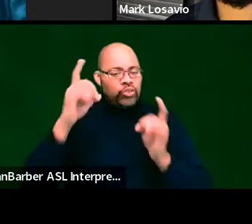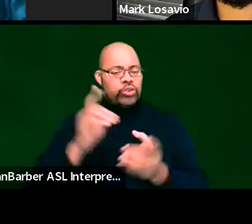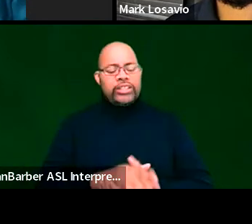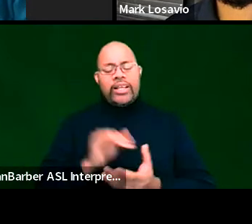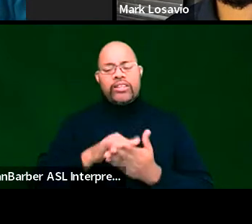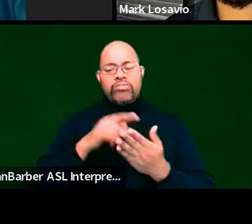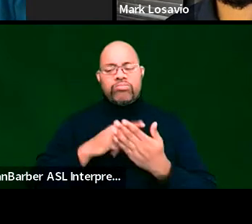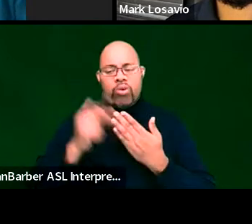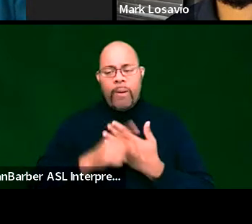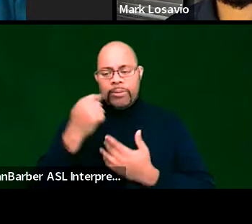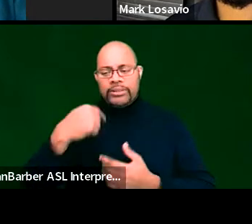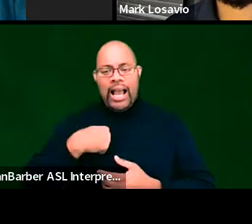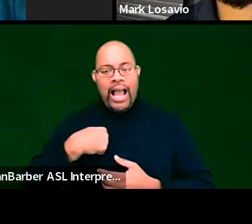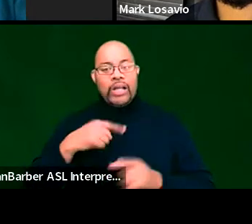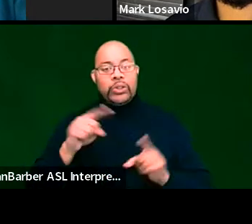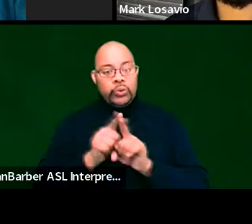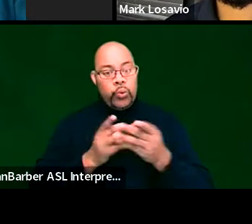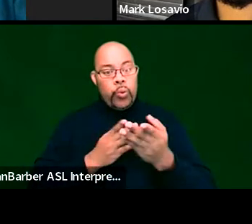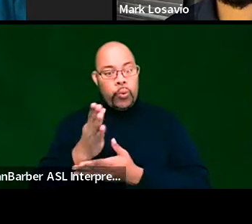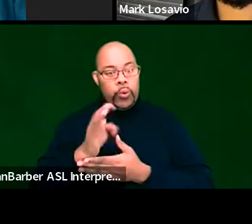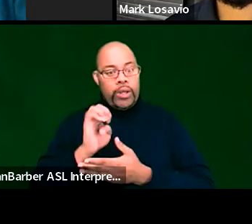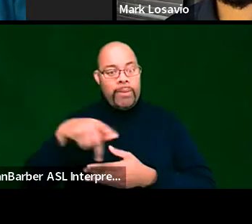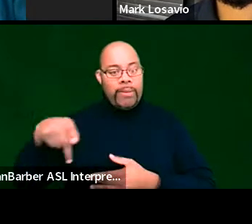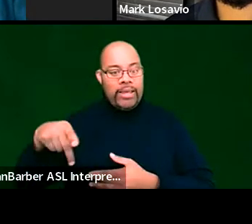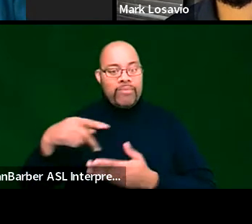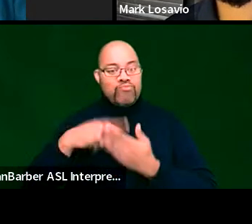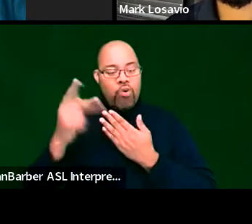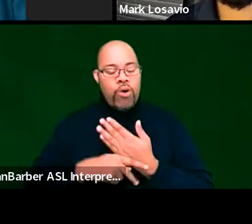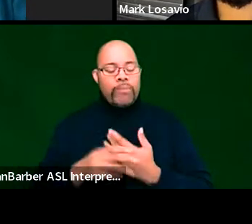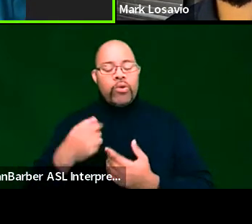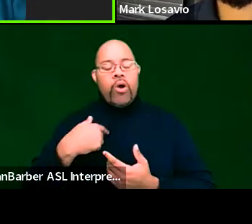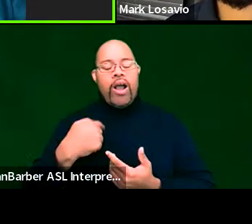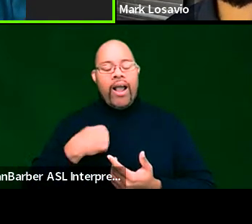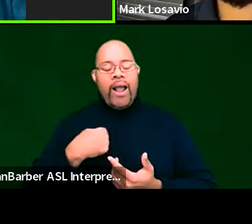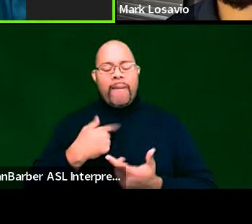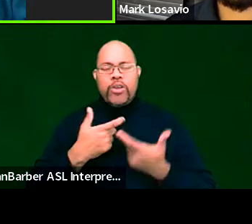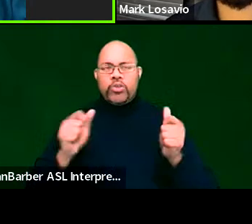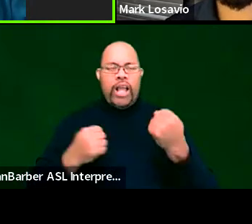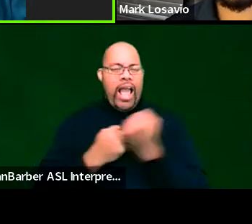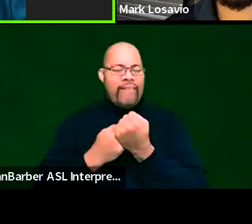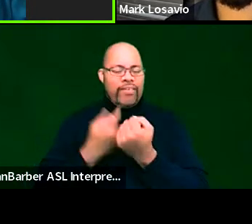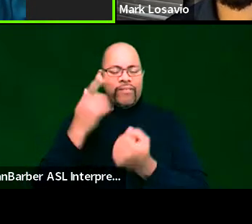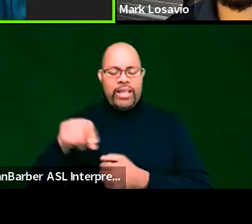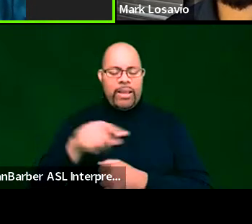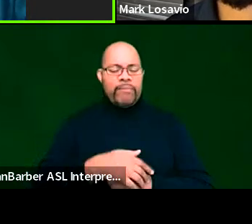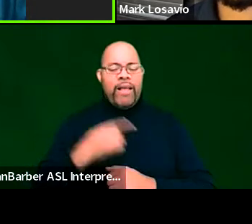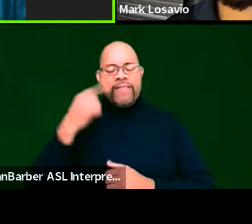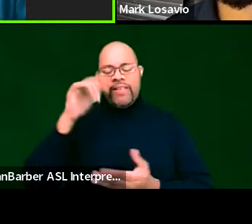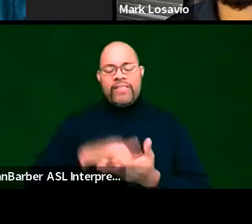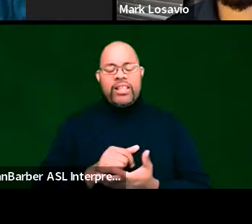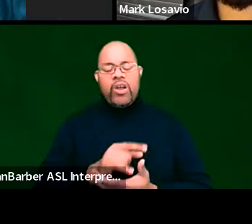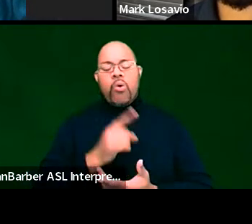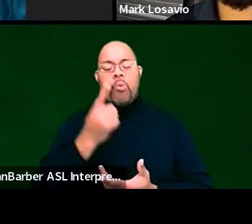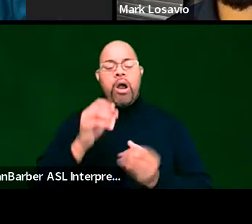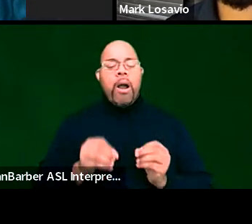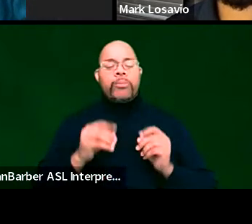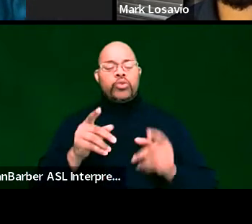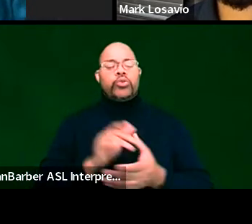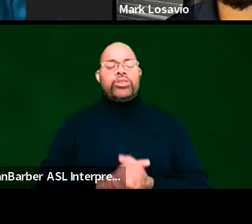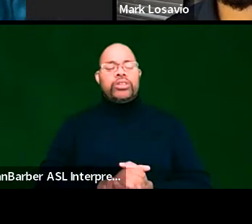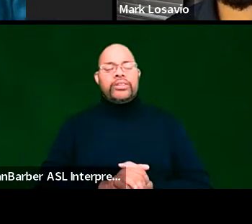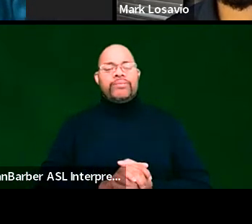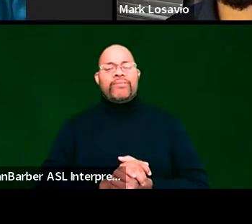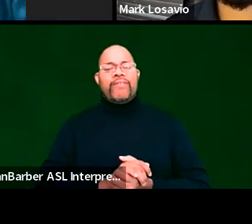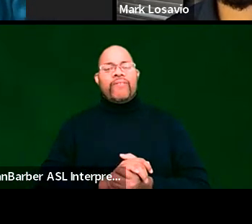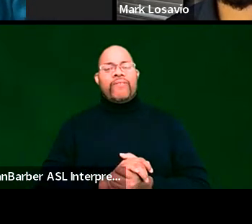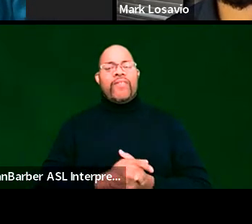those programs, because I too went through the EPP program, right? So I'm a huge advocate for them. I think that one opportunity that